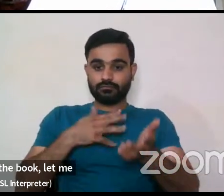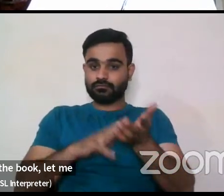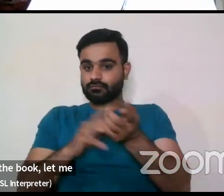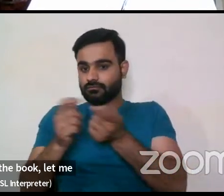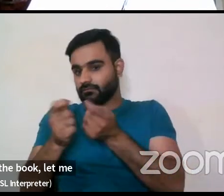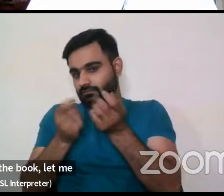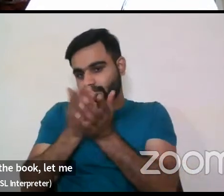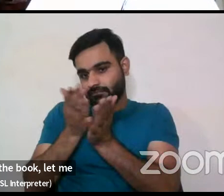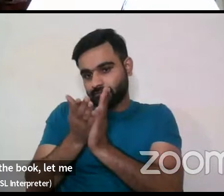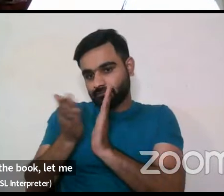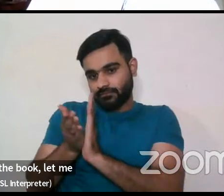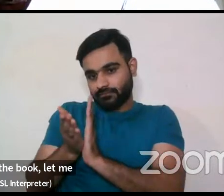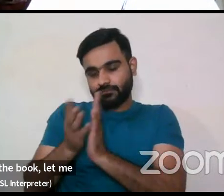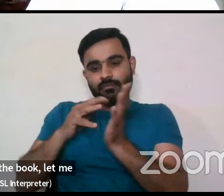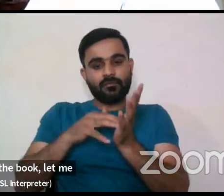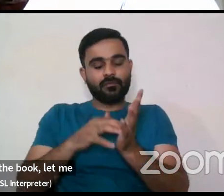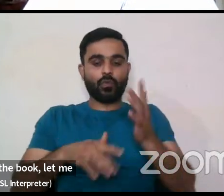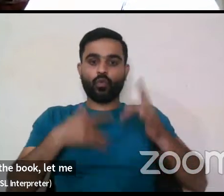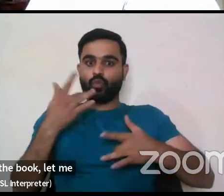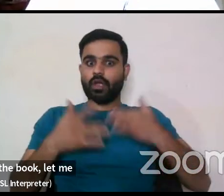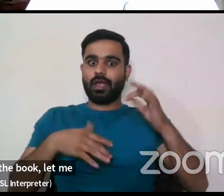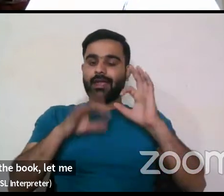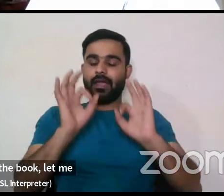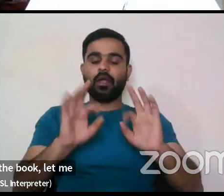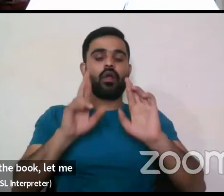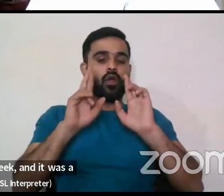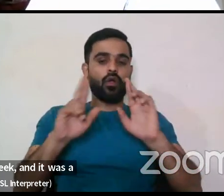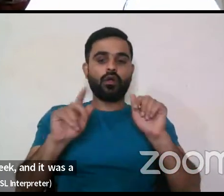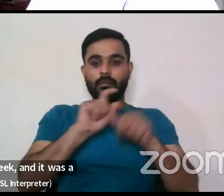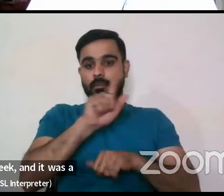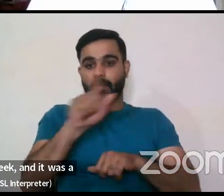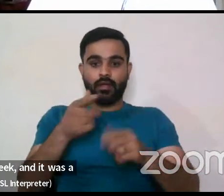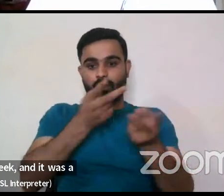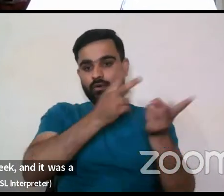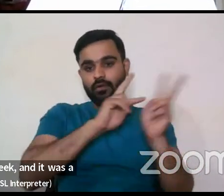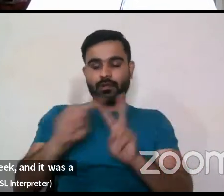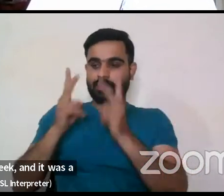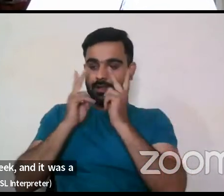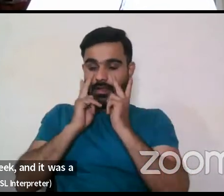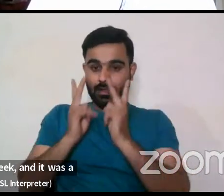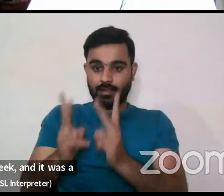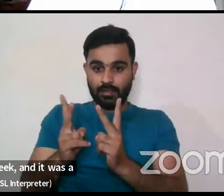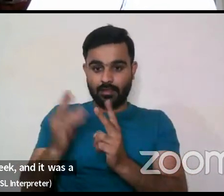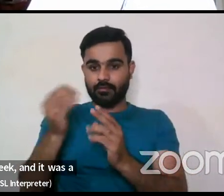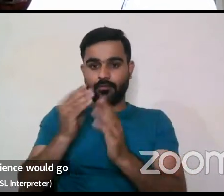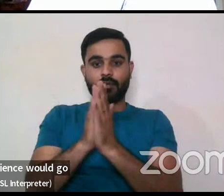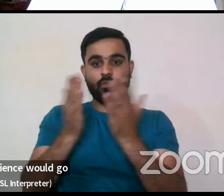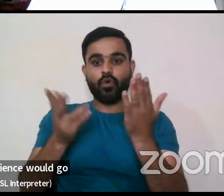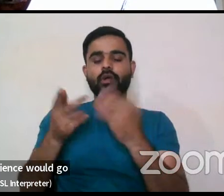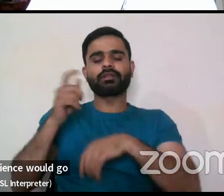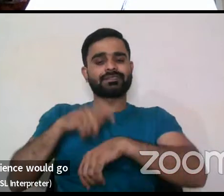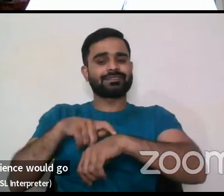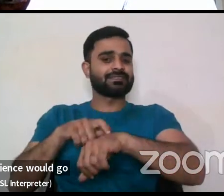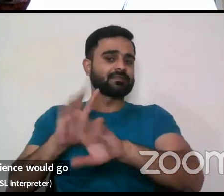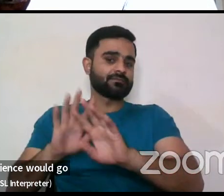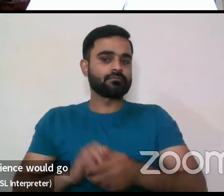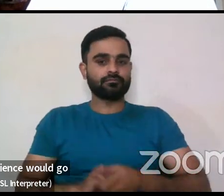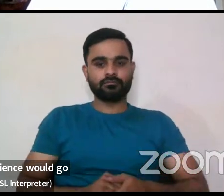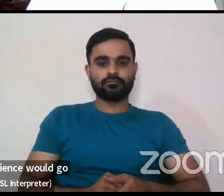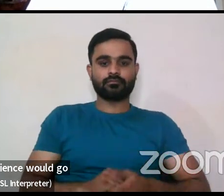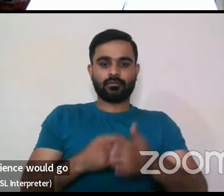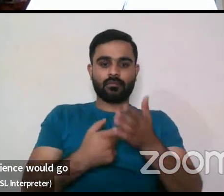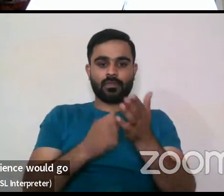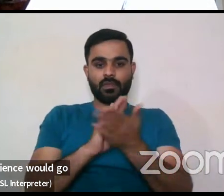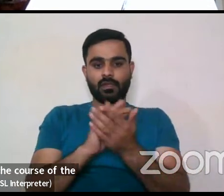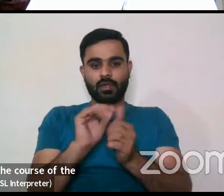it in a week, and it was a fantastic read. And I'm hoping our audience will go back and do the same sometime over the course of the time. Rahul, if I